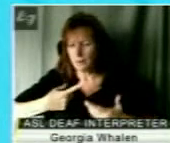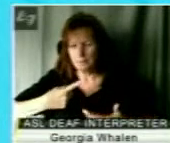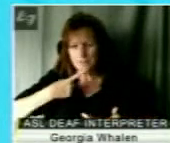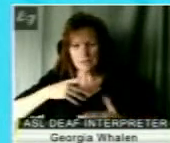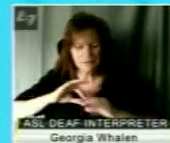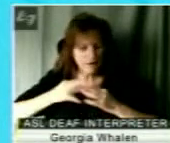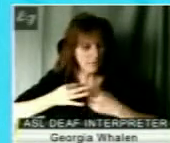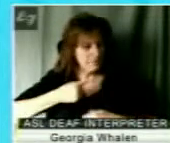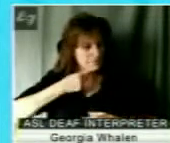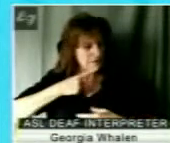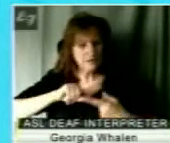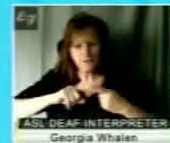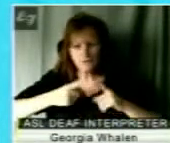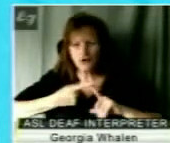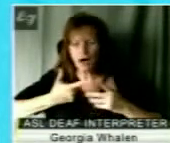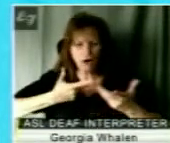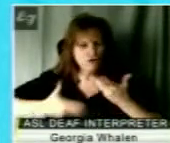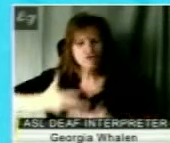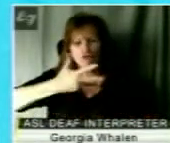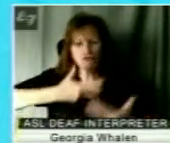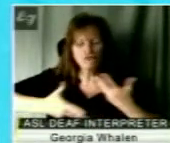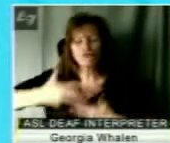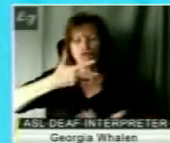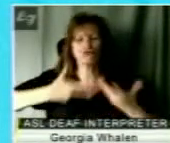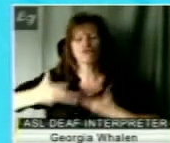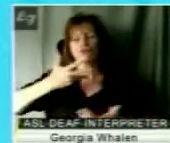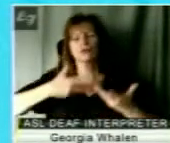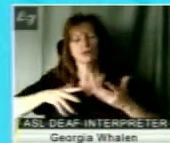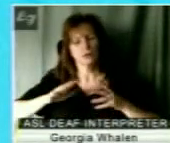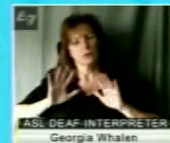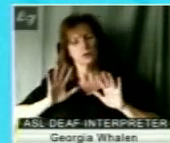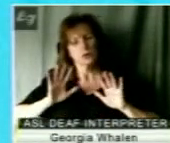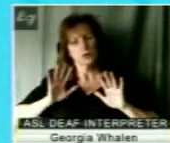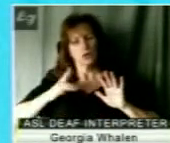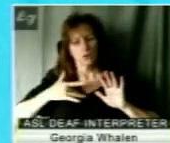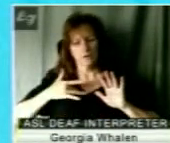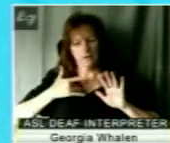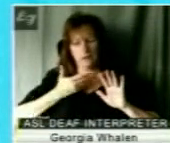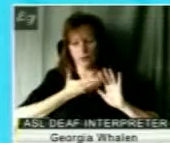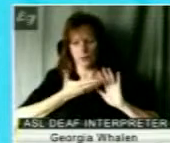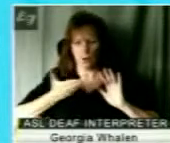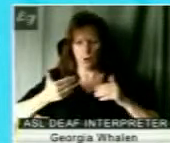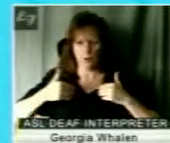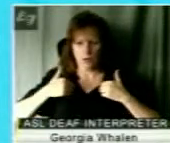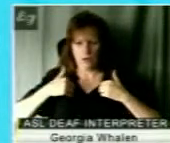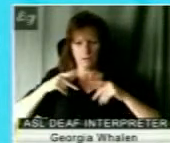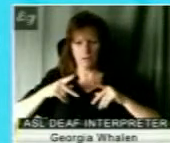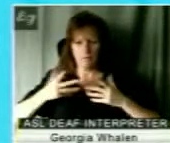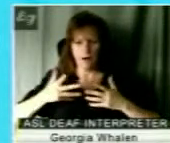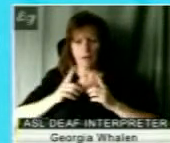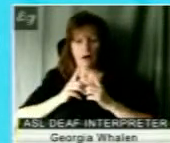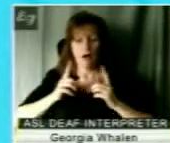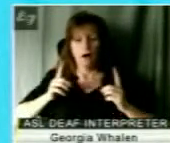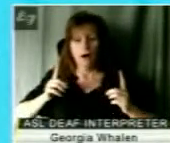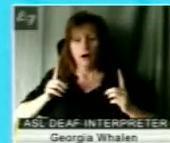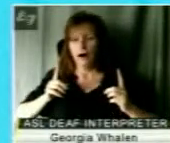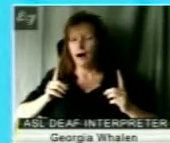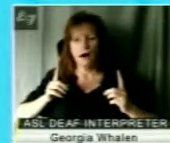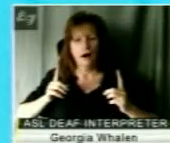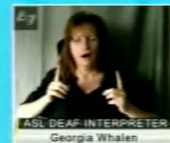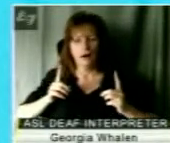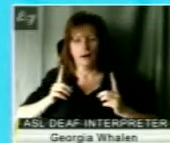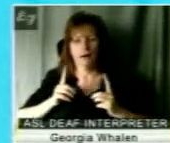things. And so our sense is they aren't following the social distancing, the physical distancing rules with their